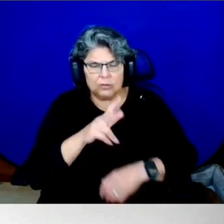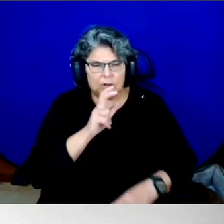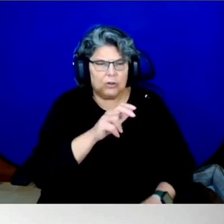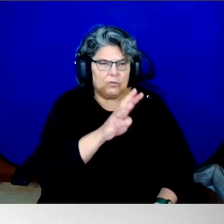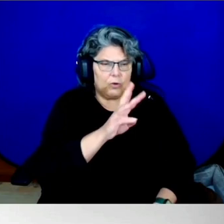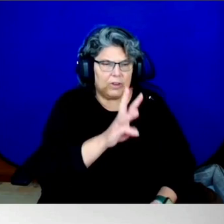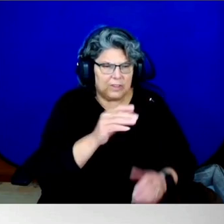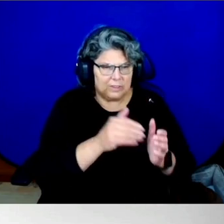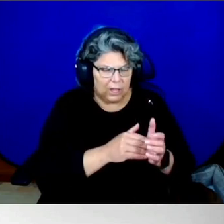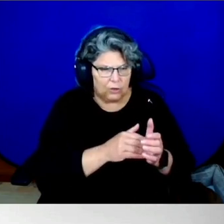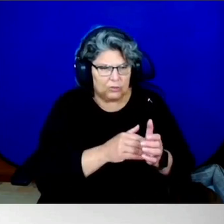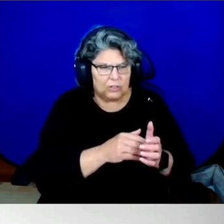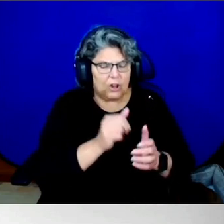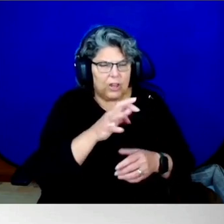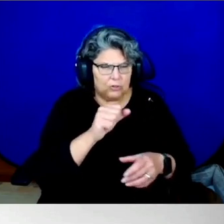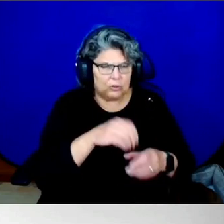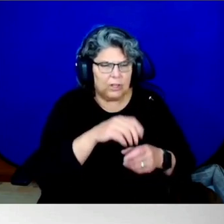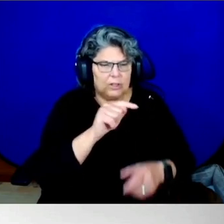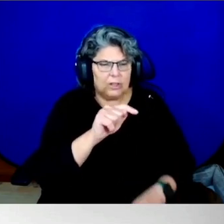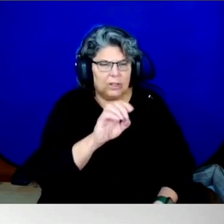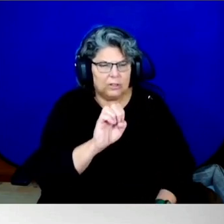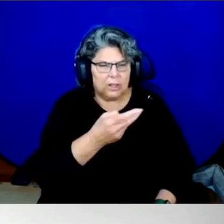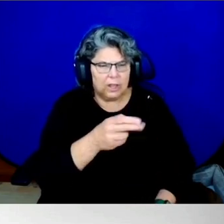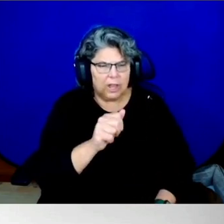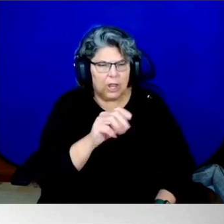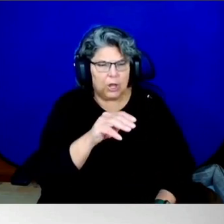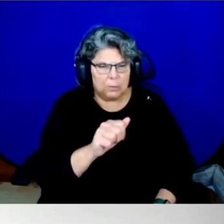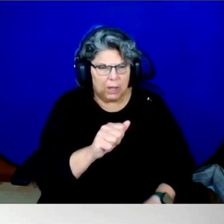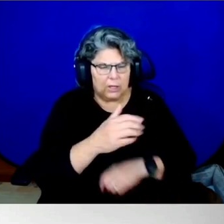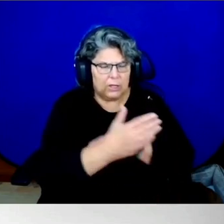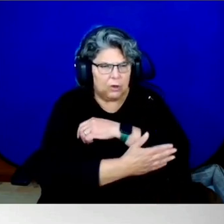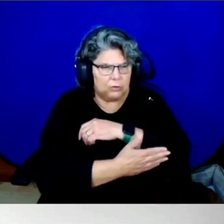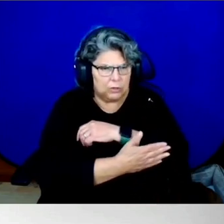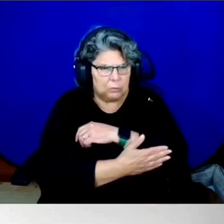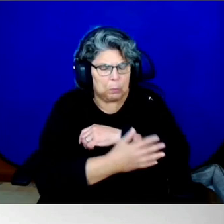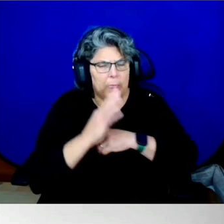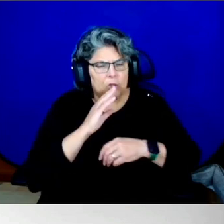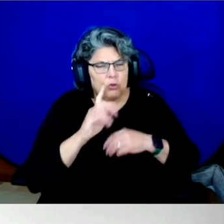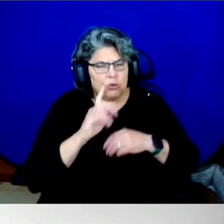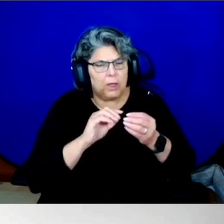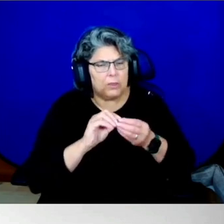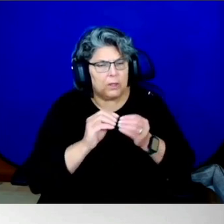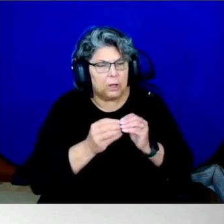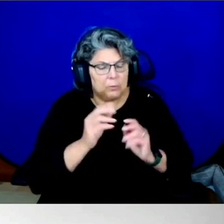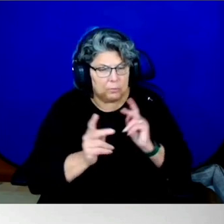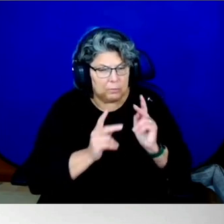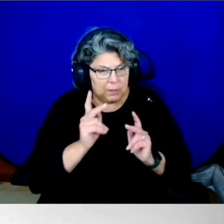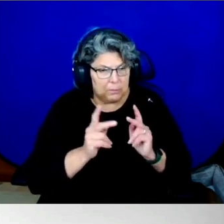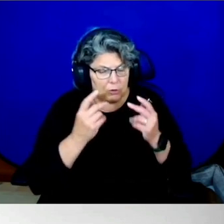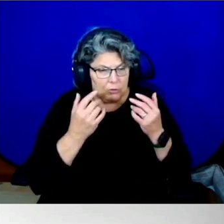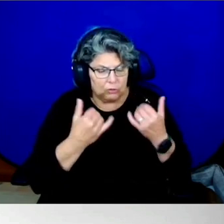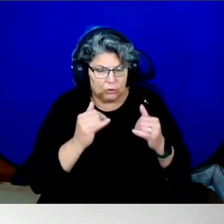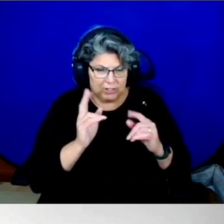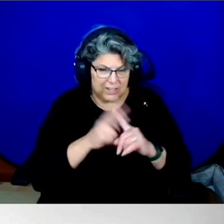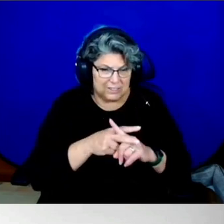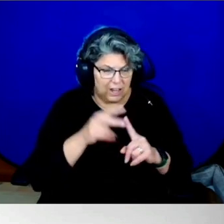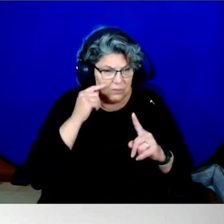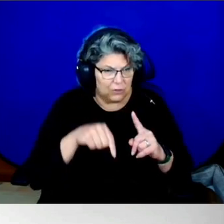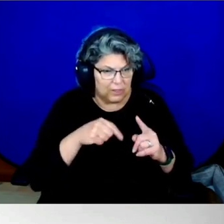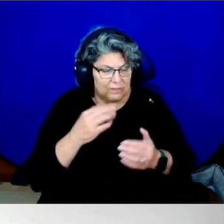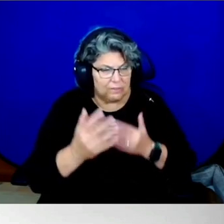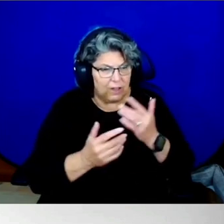346,437 acres are in Tehama County. Talked about the number of personnel that are currently assigned to this fire at